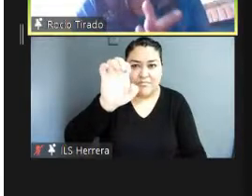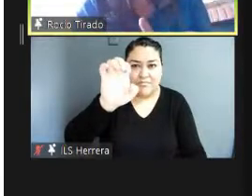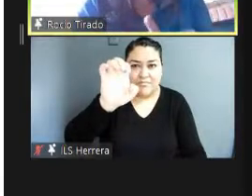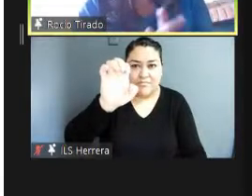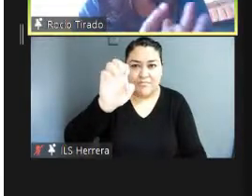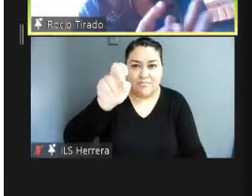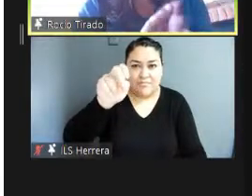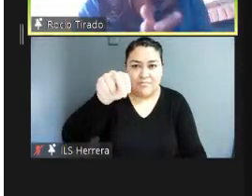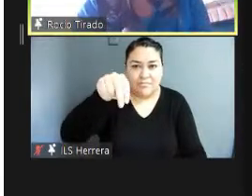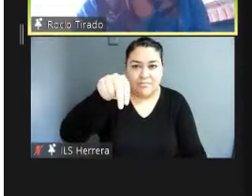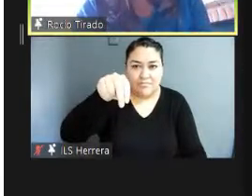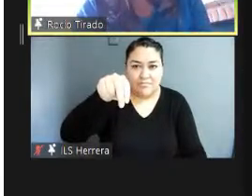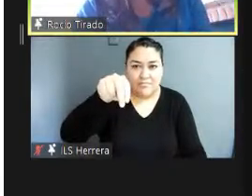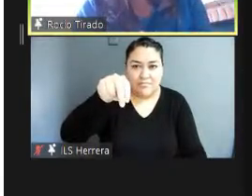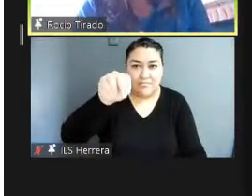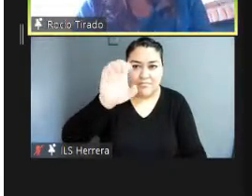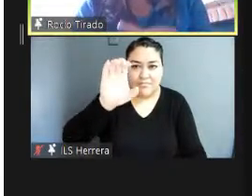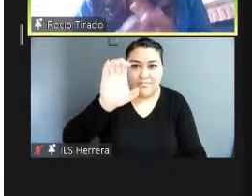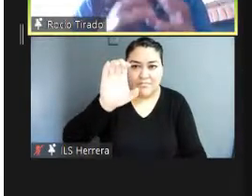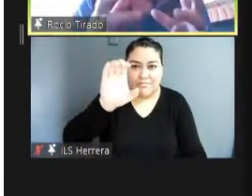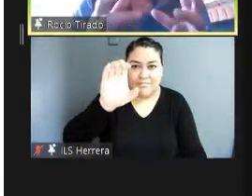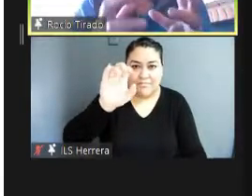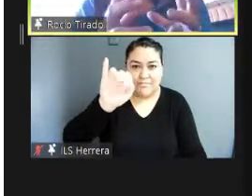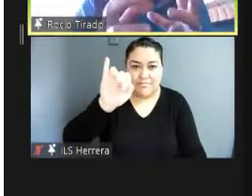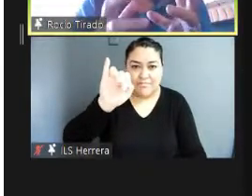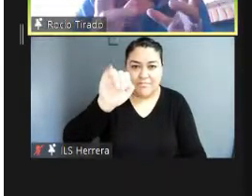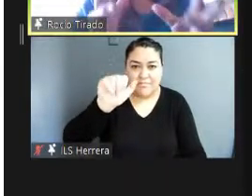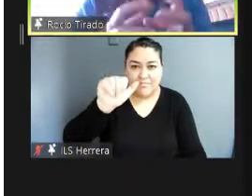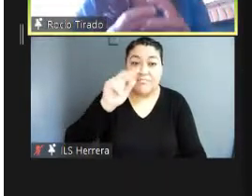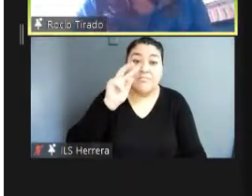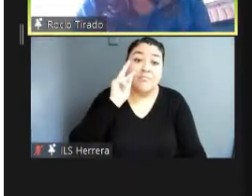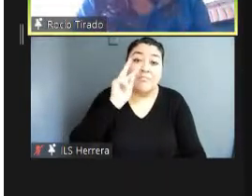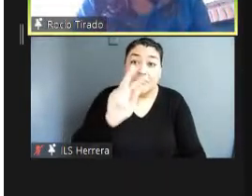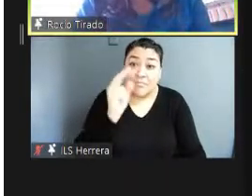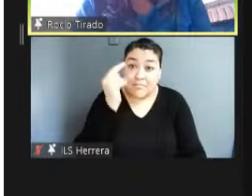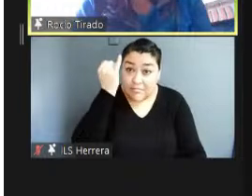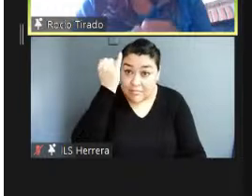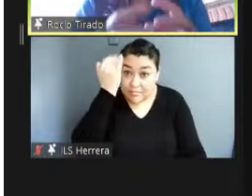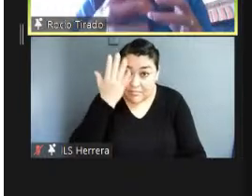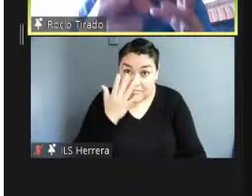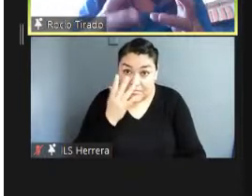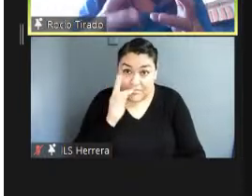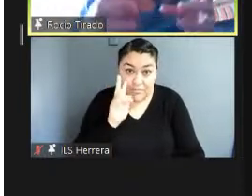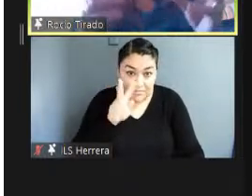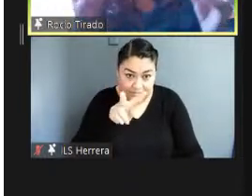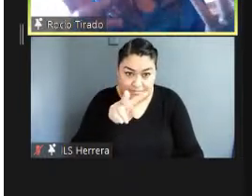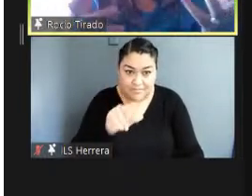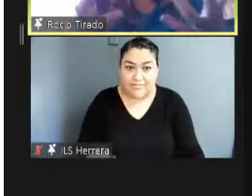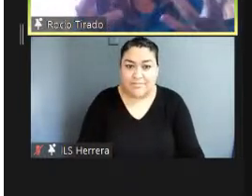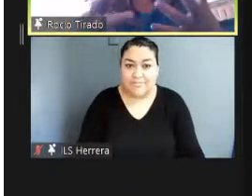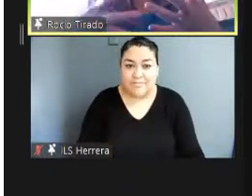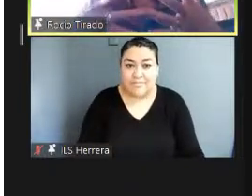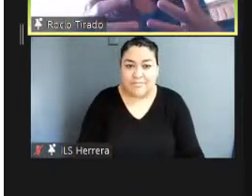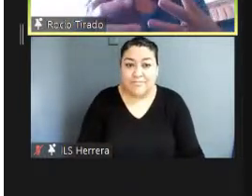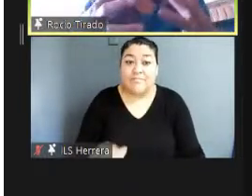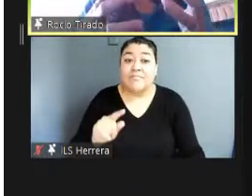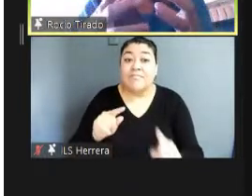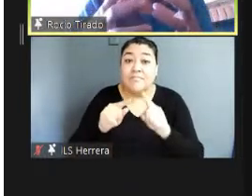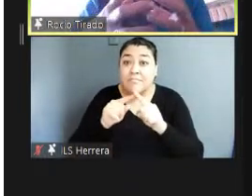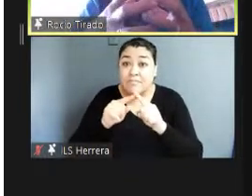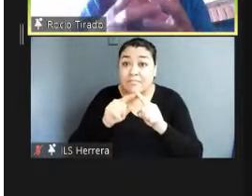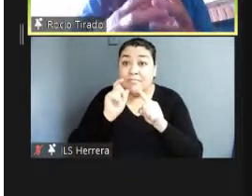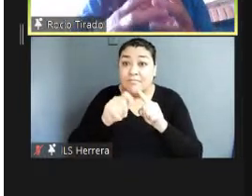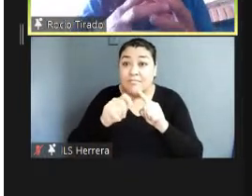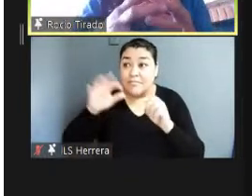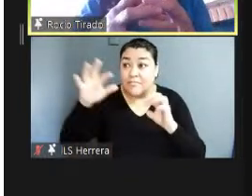a picture that tells more than the words that I show on the slide, because it represents this